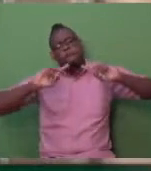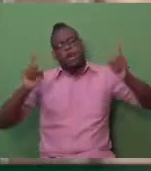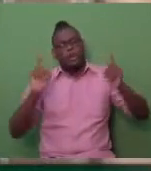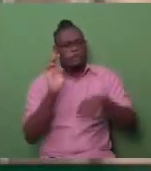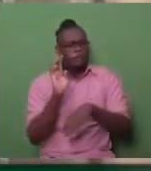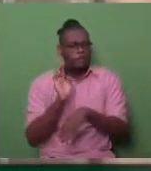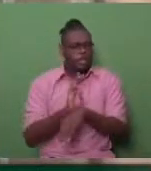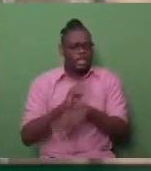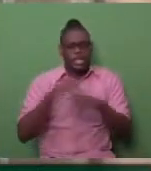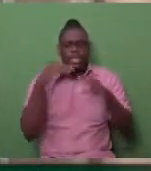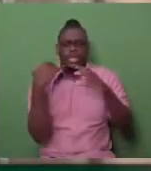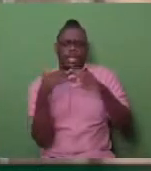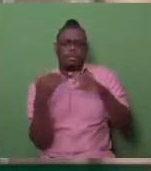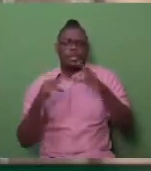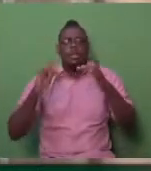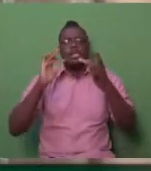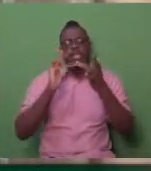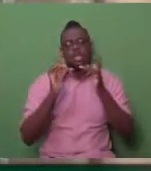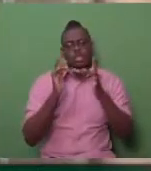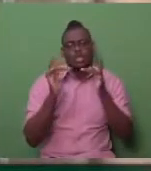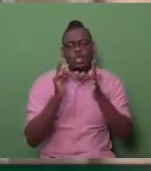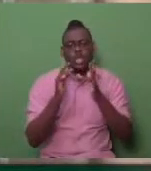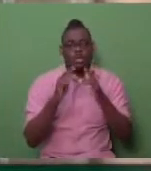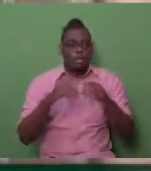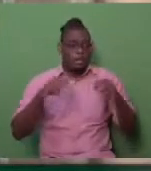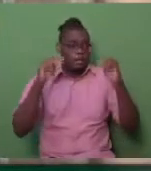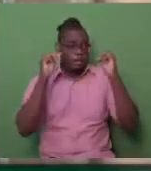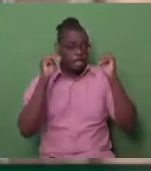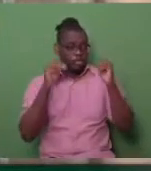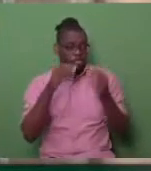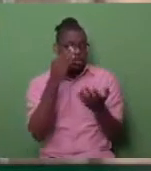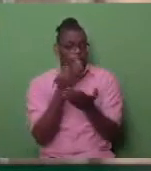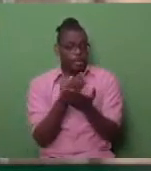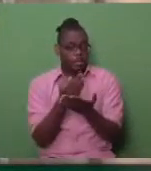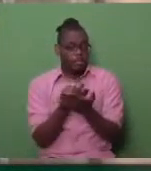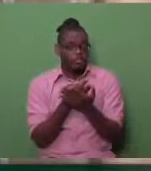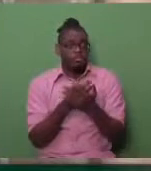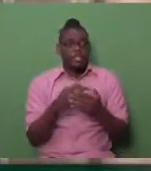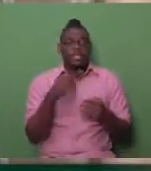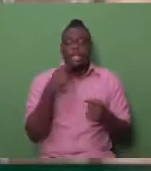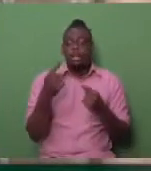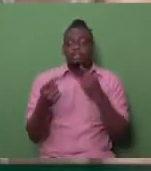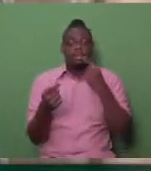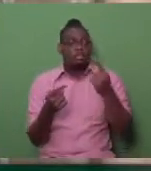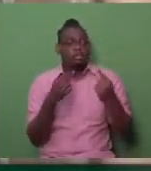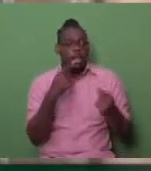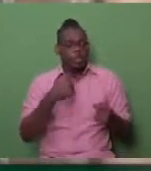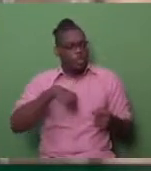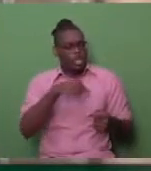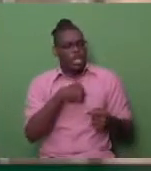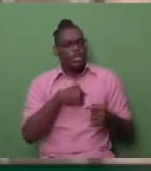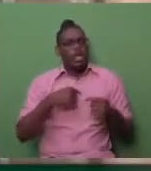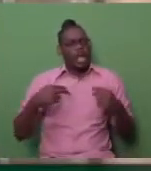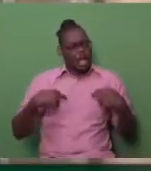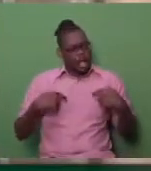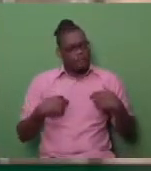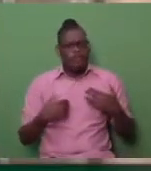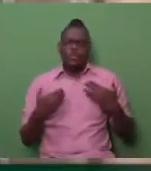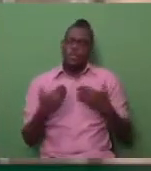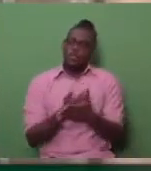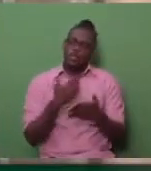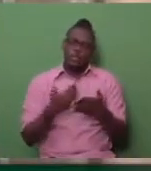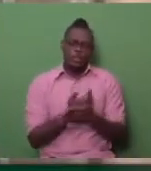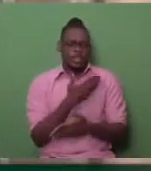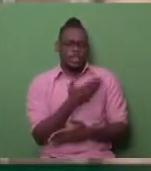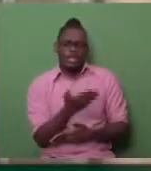enough to raise this in his contribution. This is coming from a government who passed regulations for being fined for not wearing